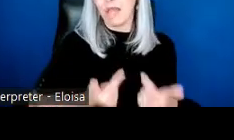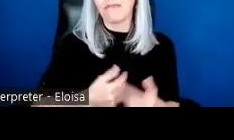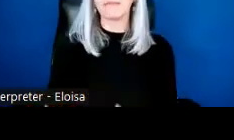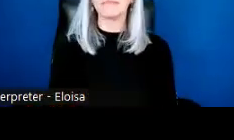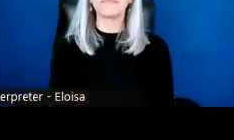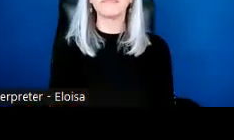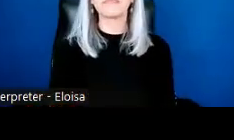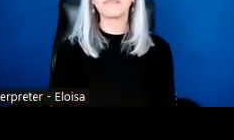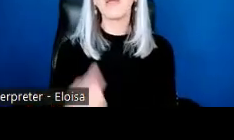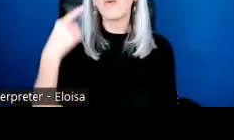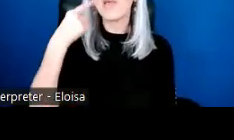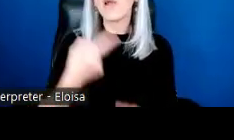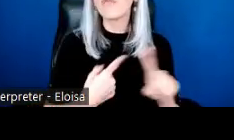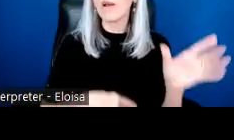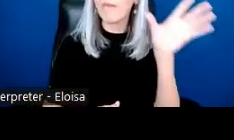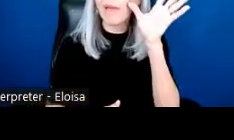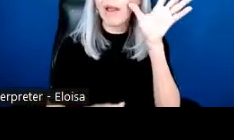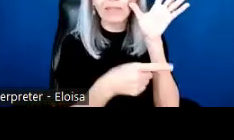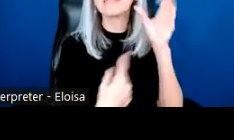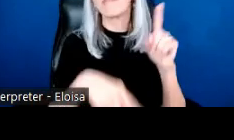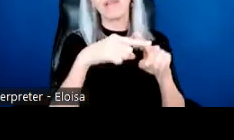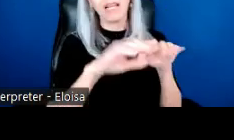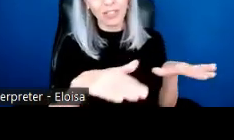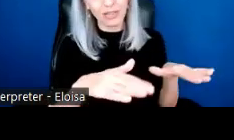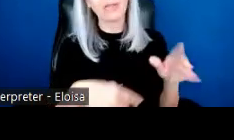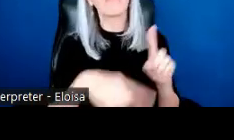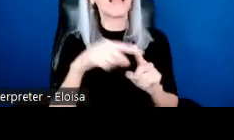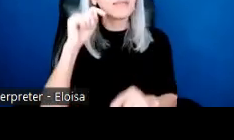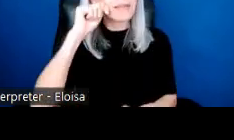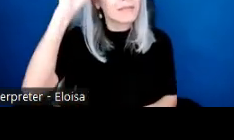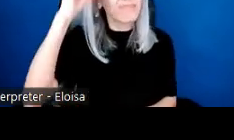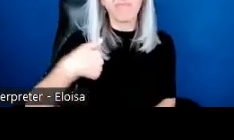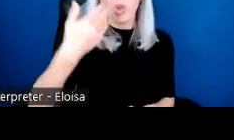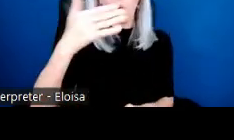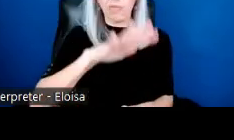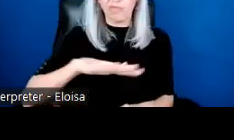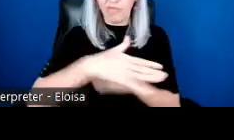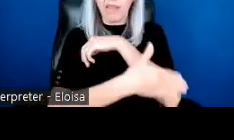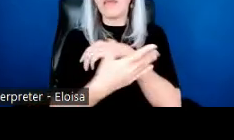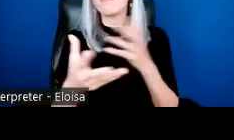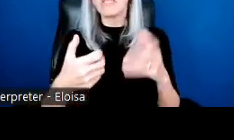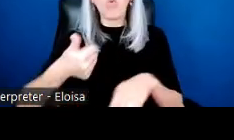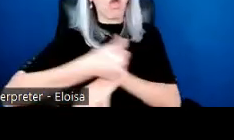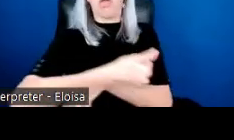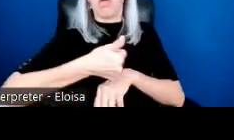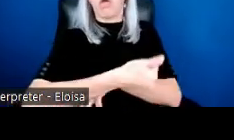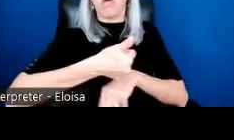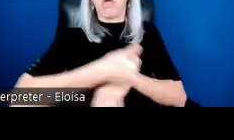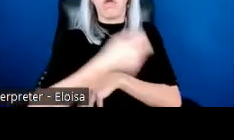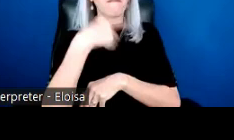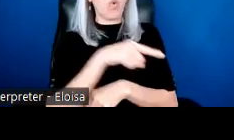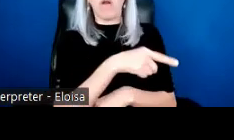We hear from parents that and children and the youth that we're working with across the country, they don't want to be blamed for things for which they're